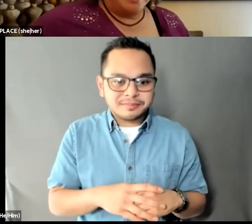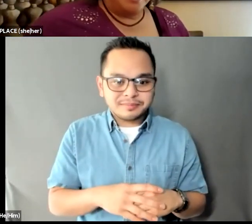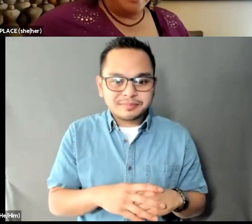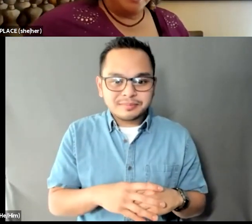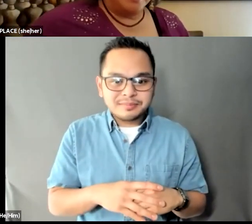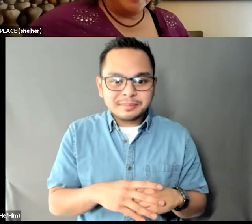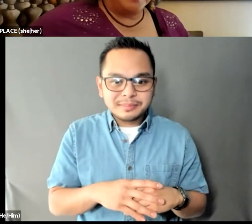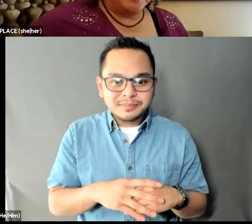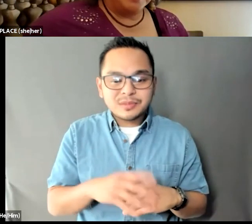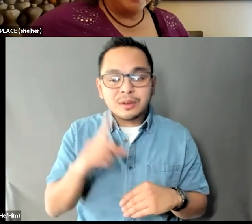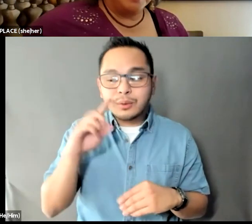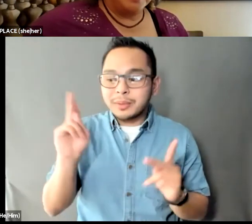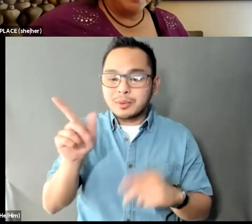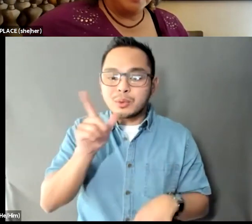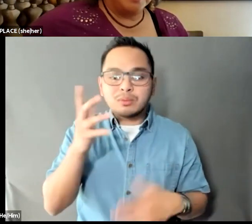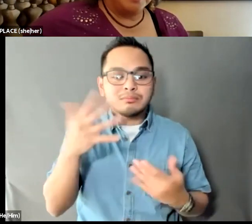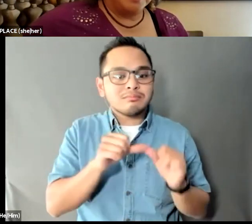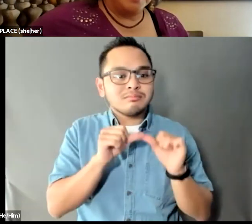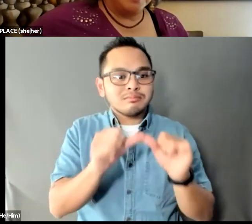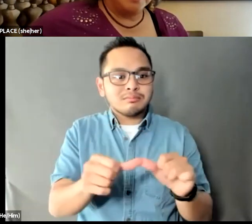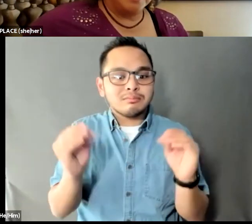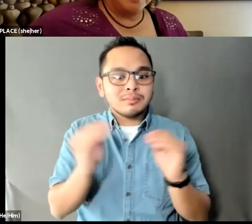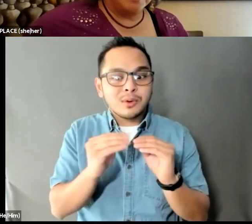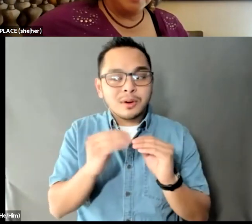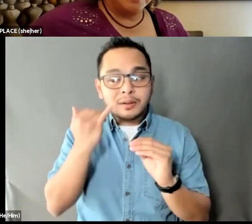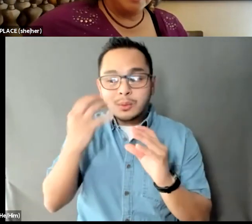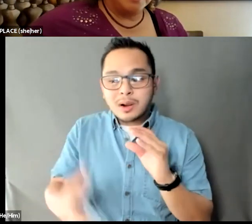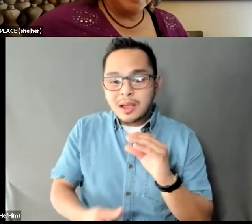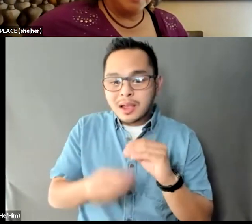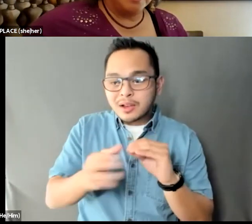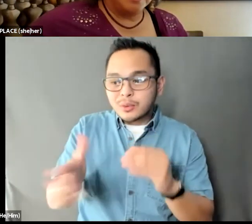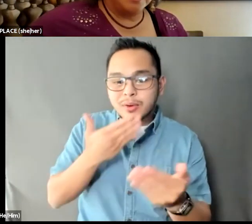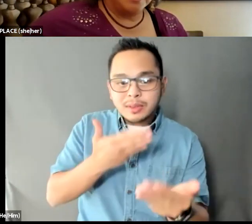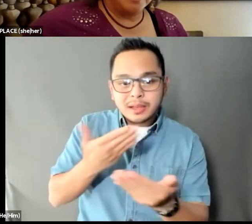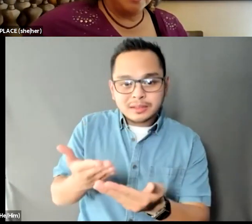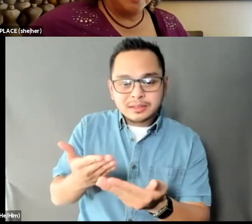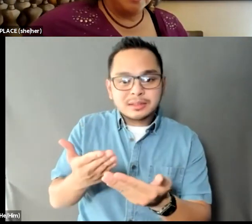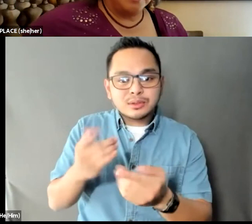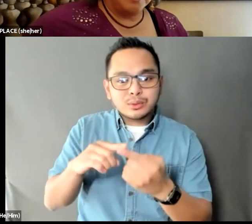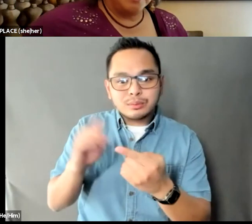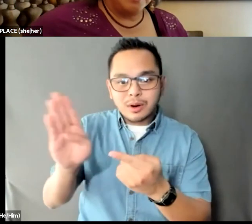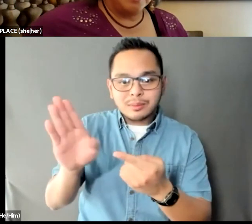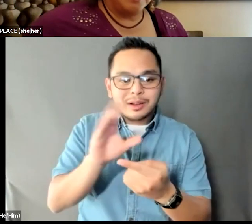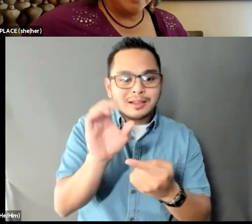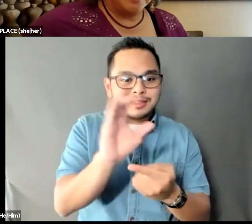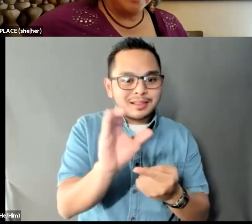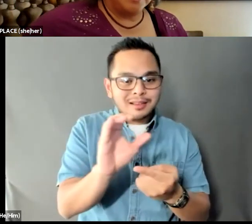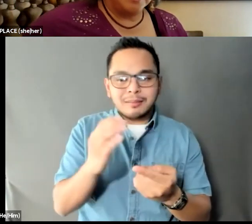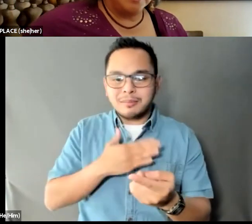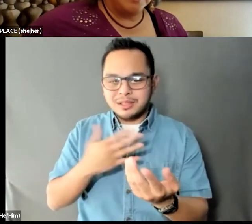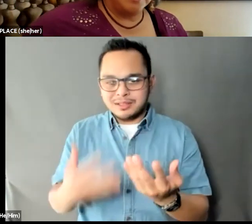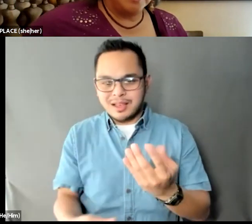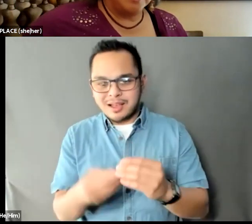And for those of you who've stayed on later, if you would like to add your gratitude and thanks to Barbara and Cynthia, please